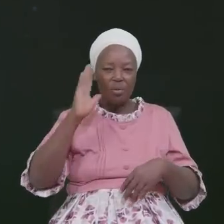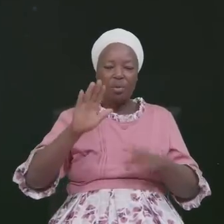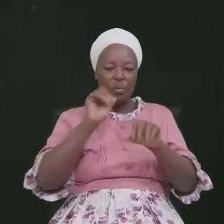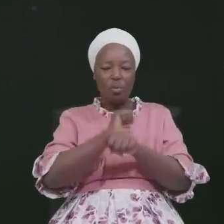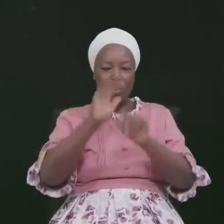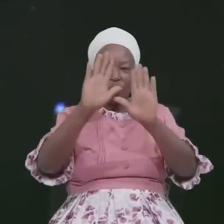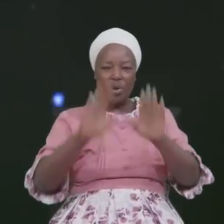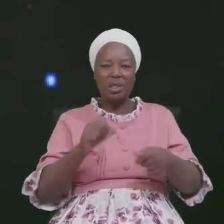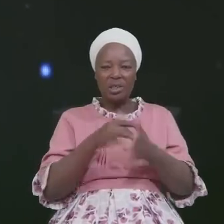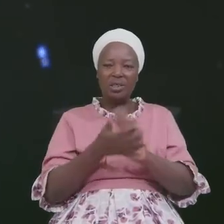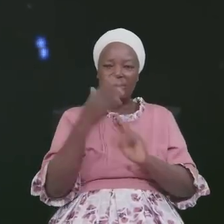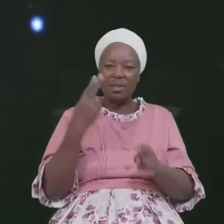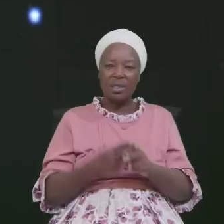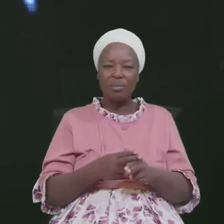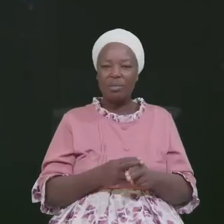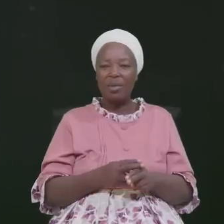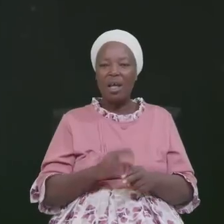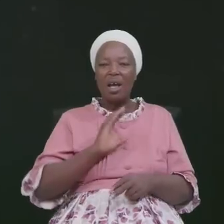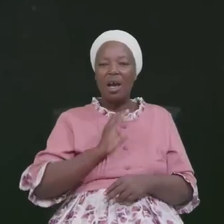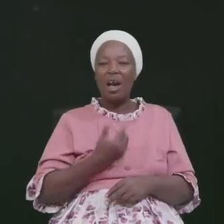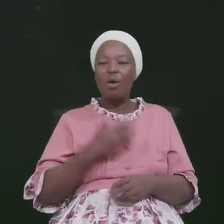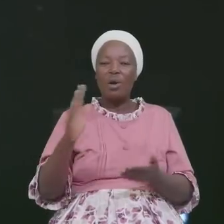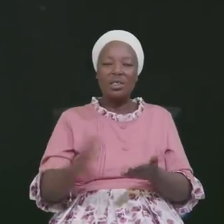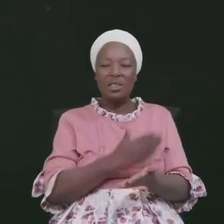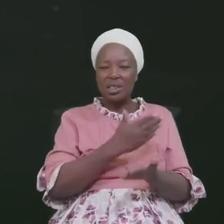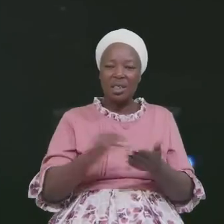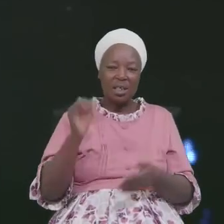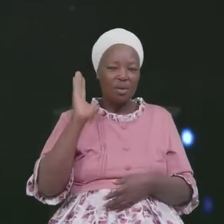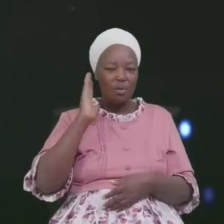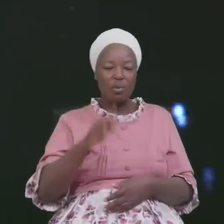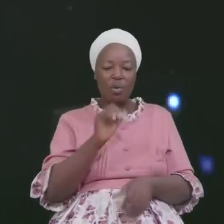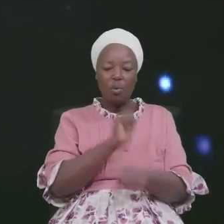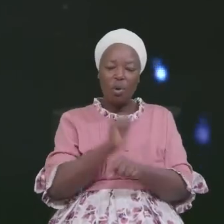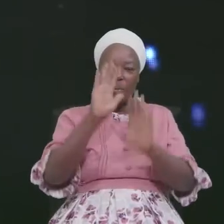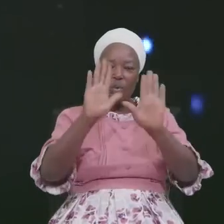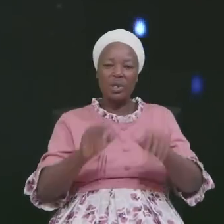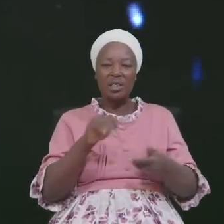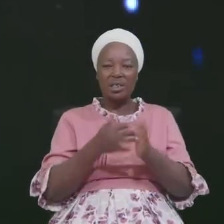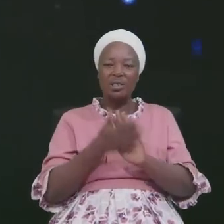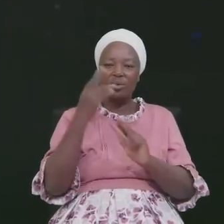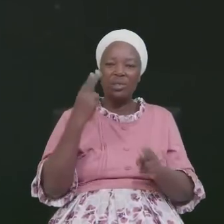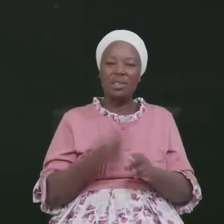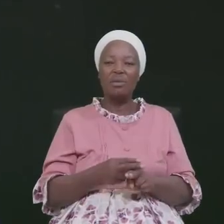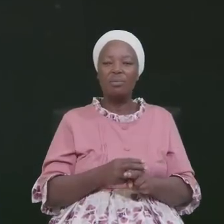wonders. Our singing will work wonders.